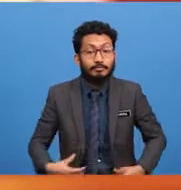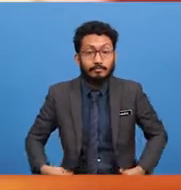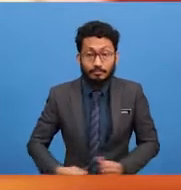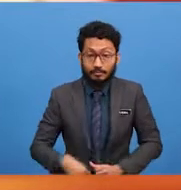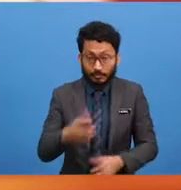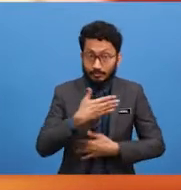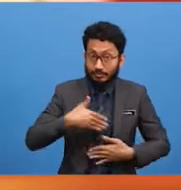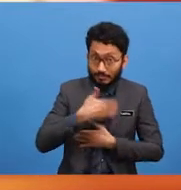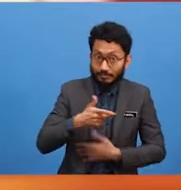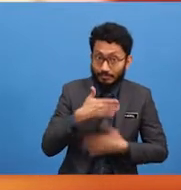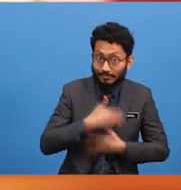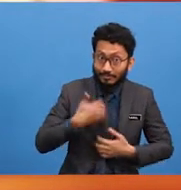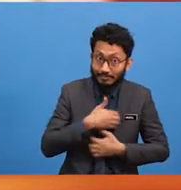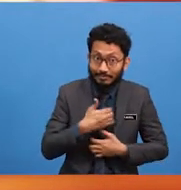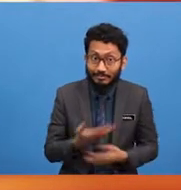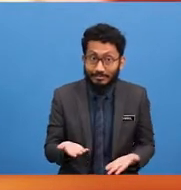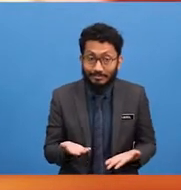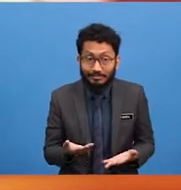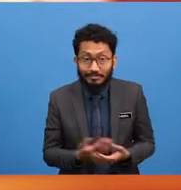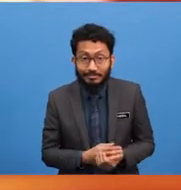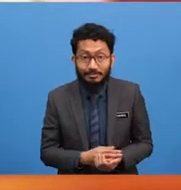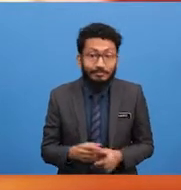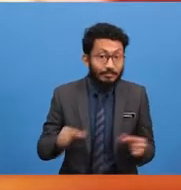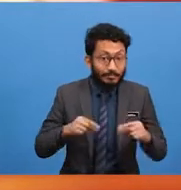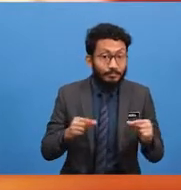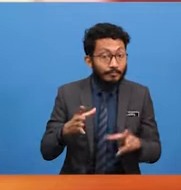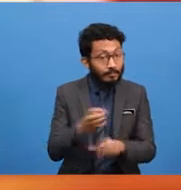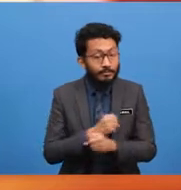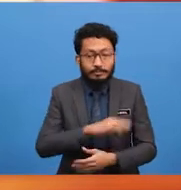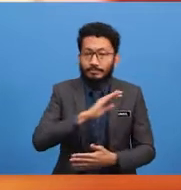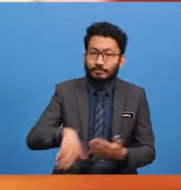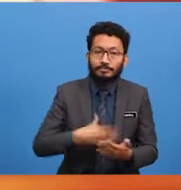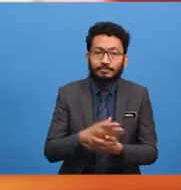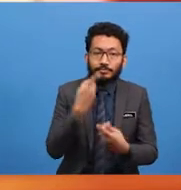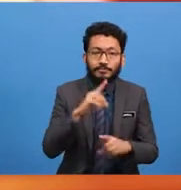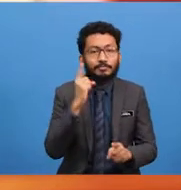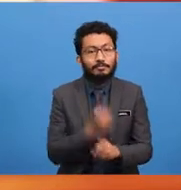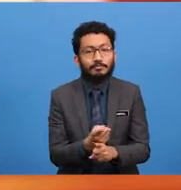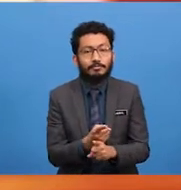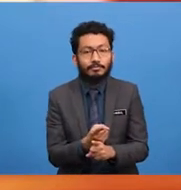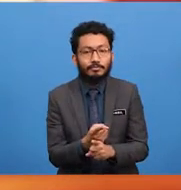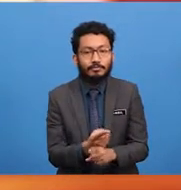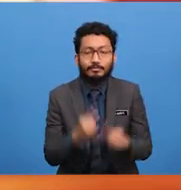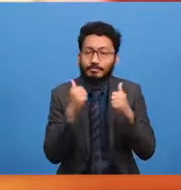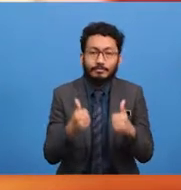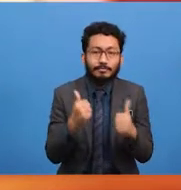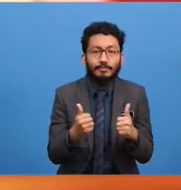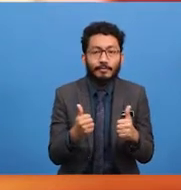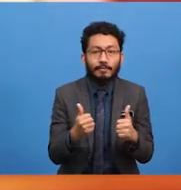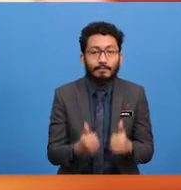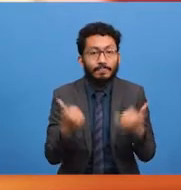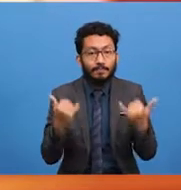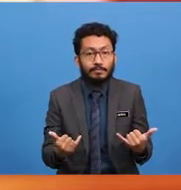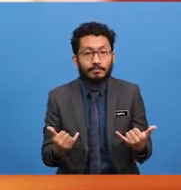it? Did you get all the answers correct? Well, well done.